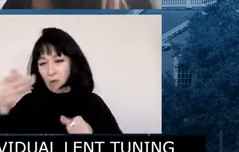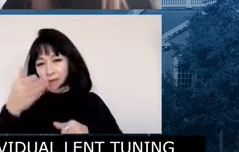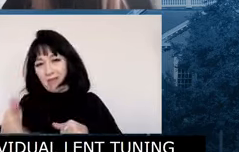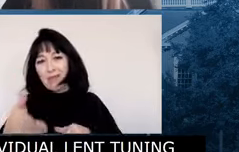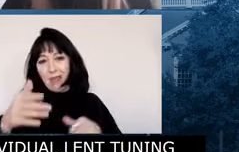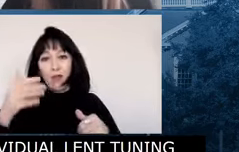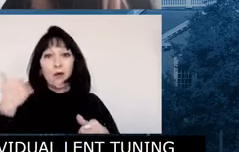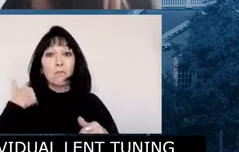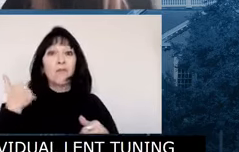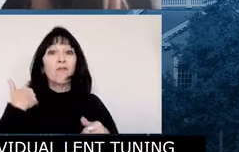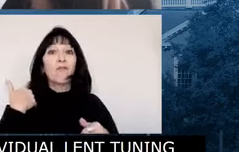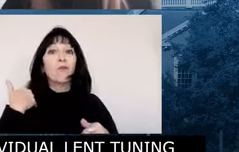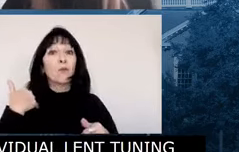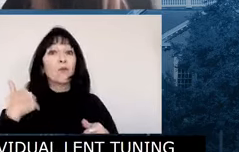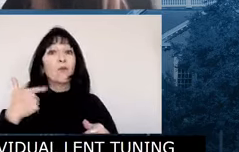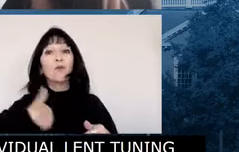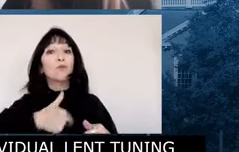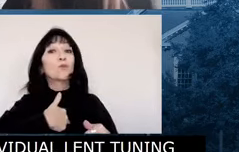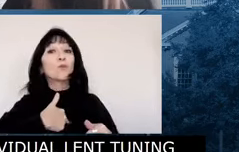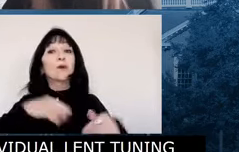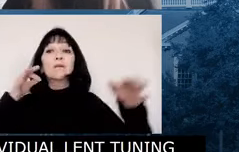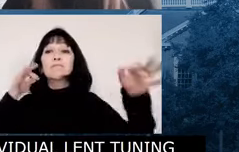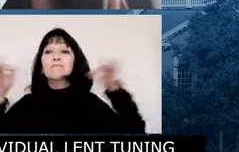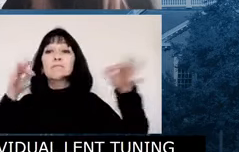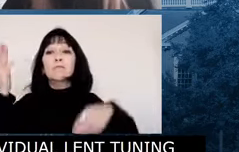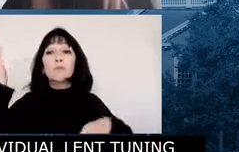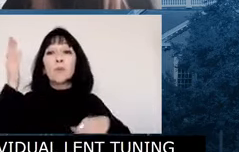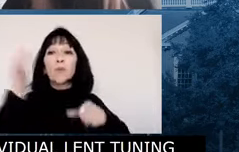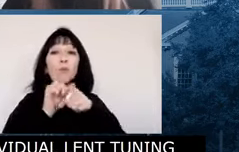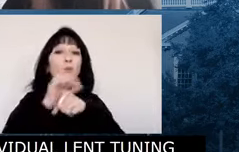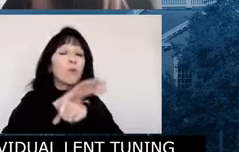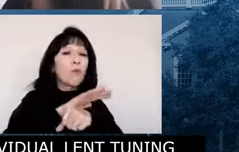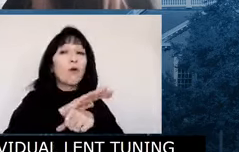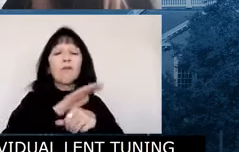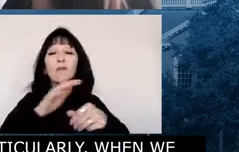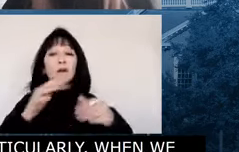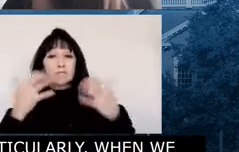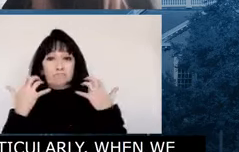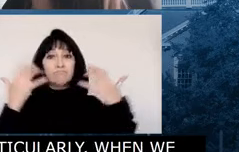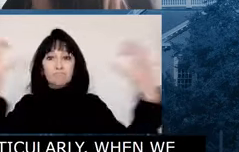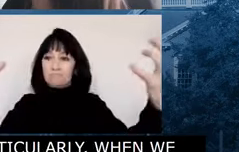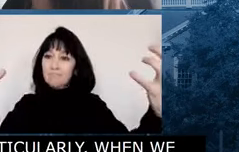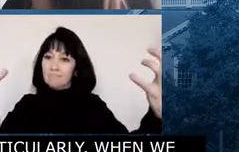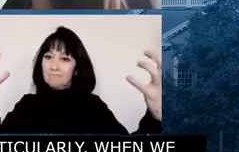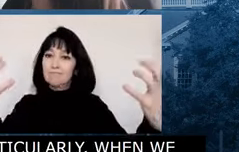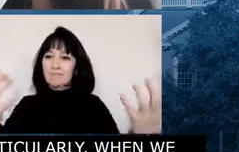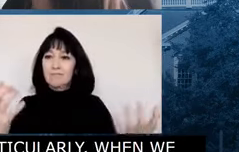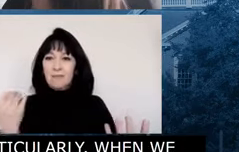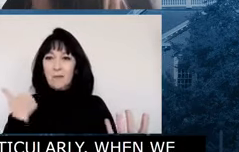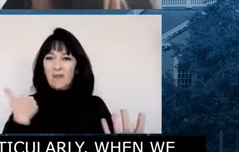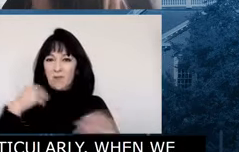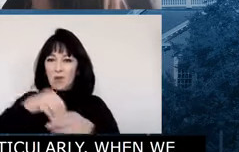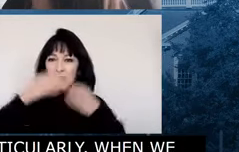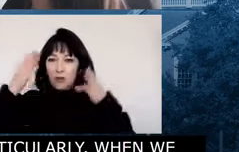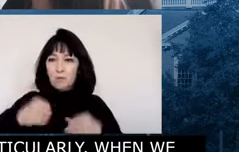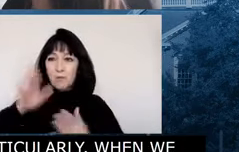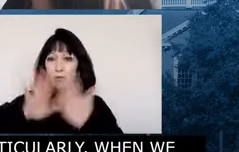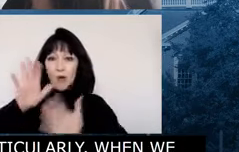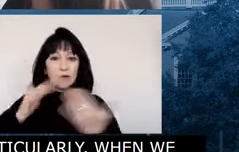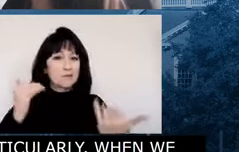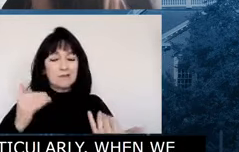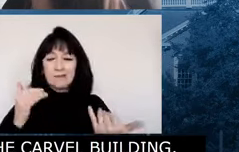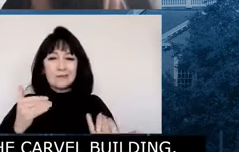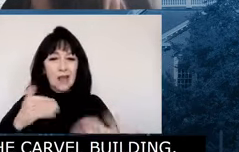Carville building. We look for the magic number, so to speak. We reimposed the